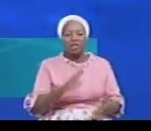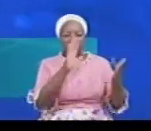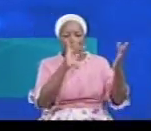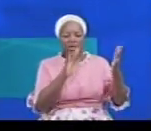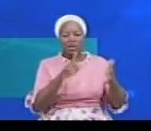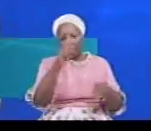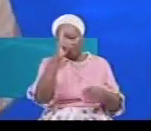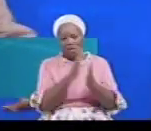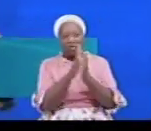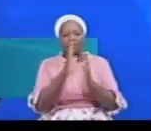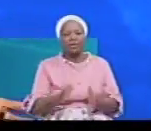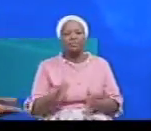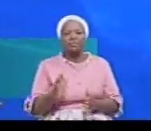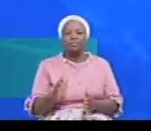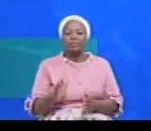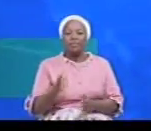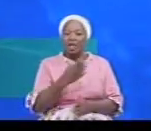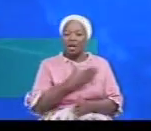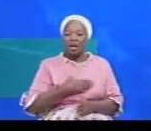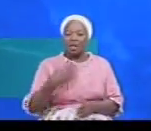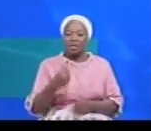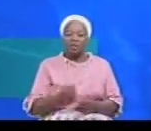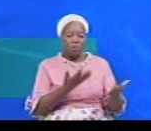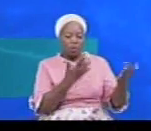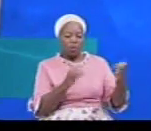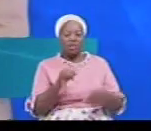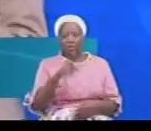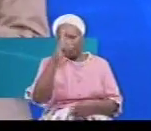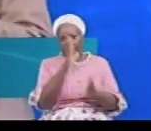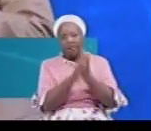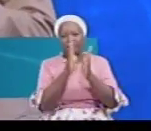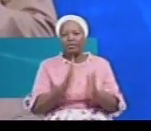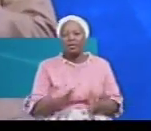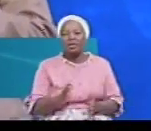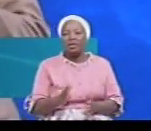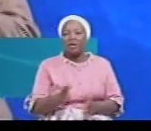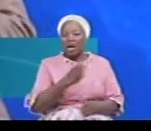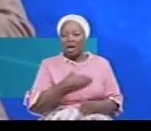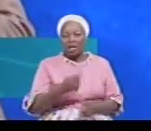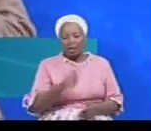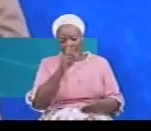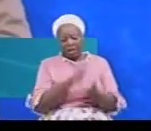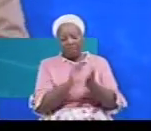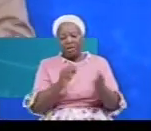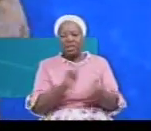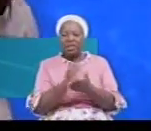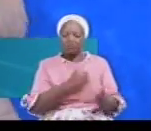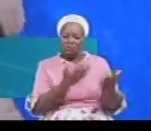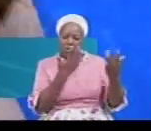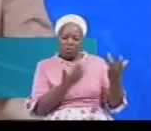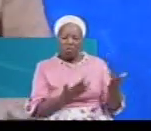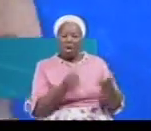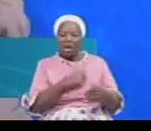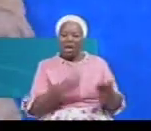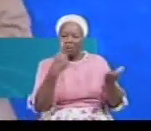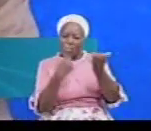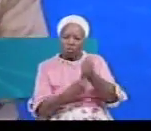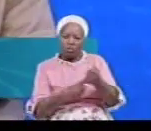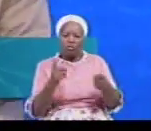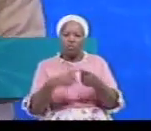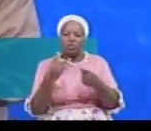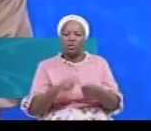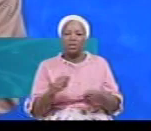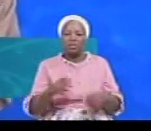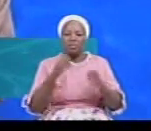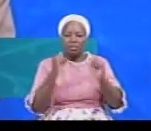believer, and the waiting believer, and the believer that will hold on to the might, to the grace, to the